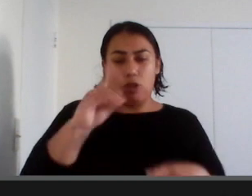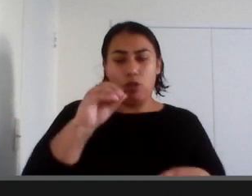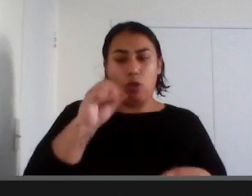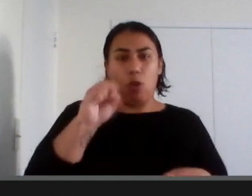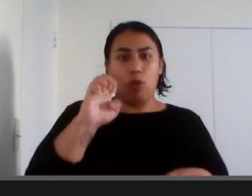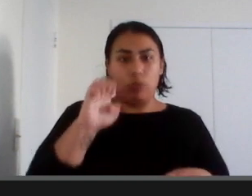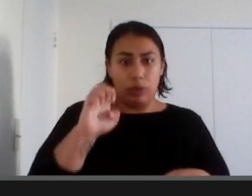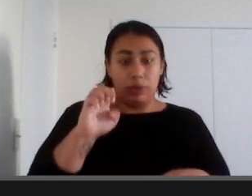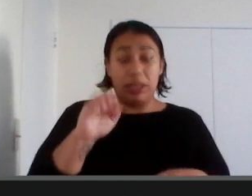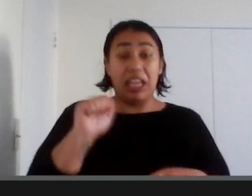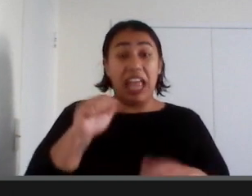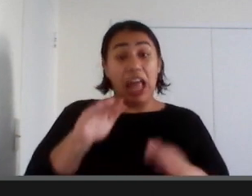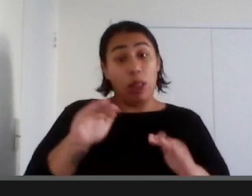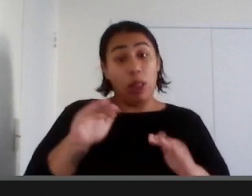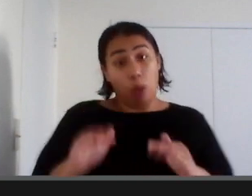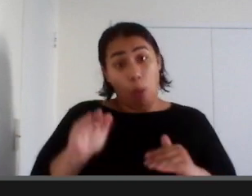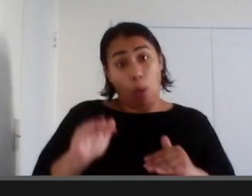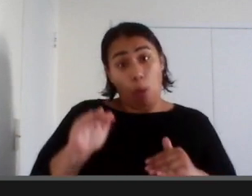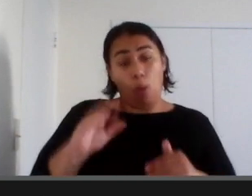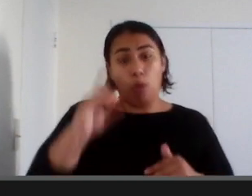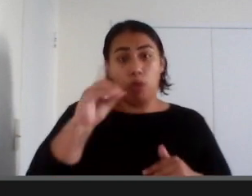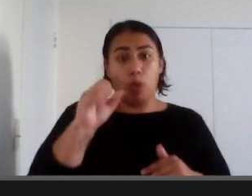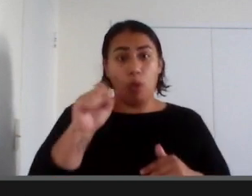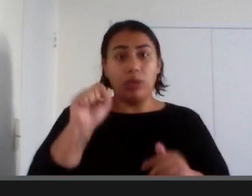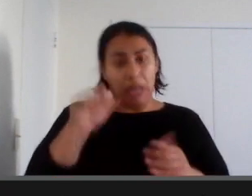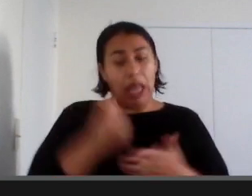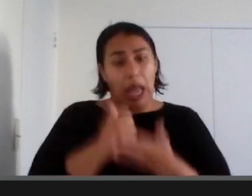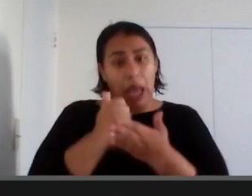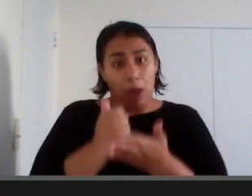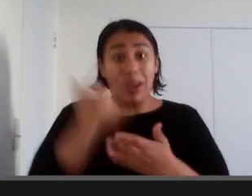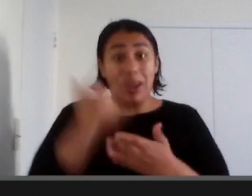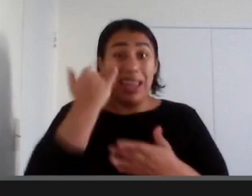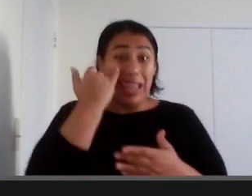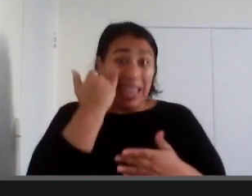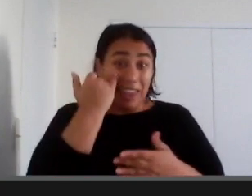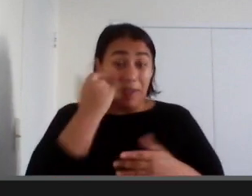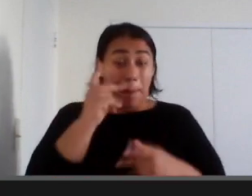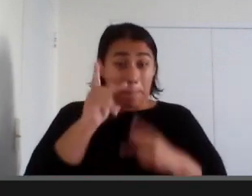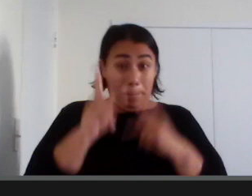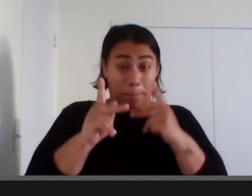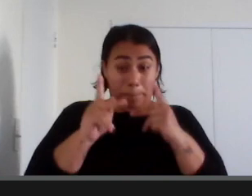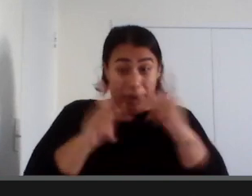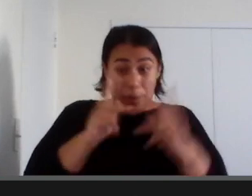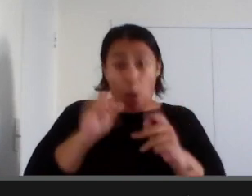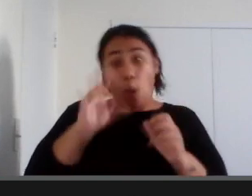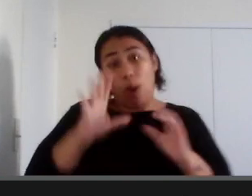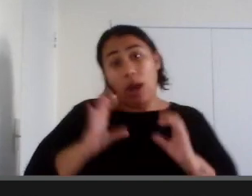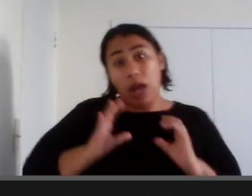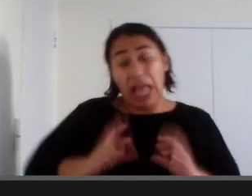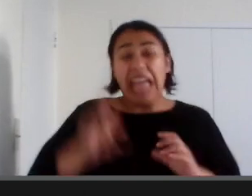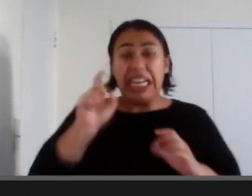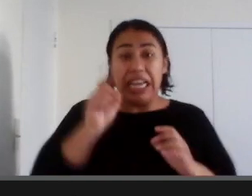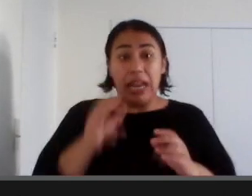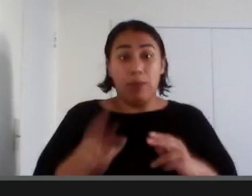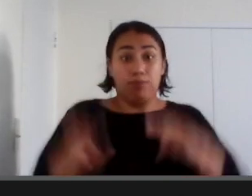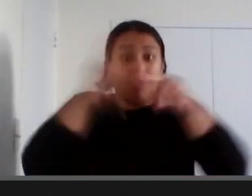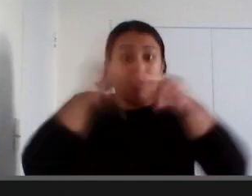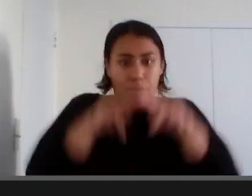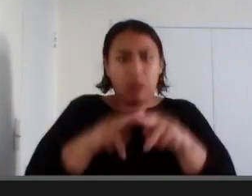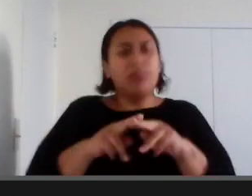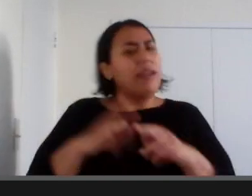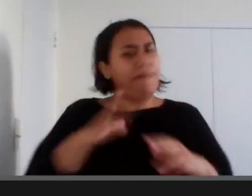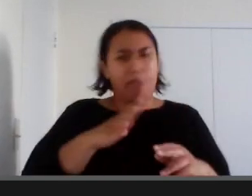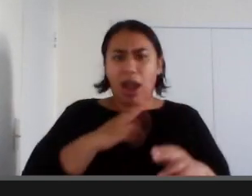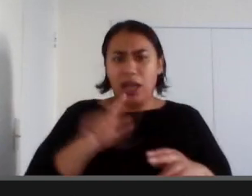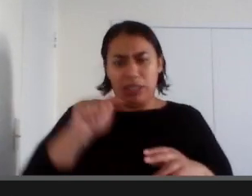showed that a low dose of THC improves sleep onset, while a higher dose may affect the time it takes to go to